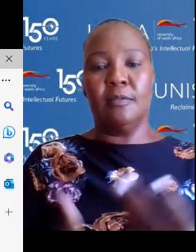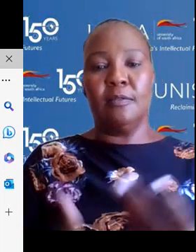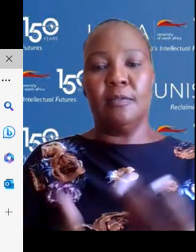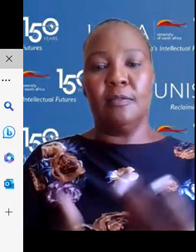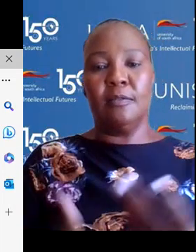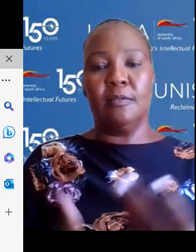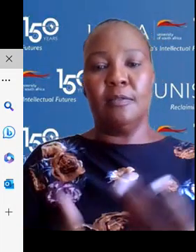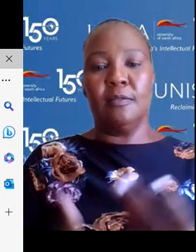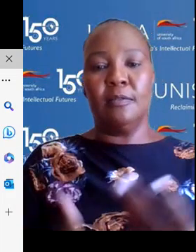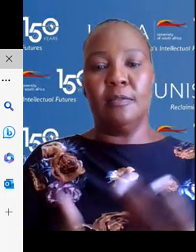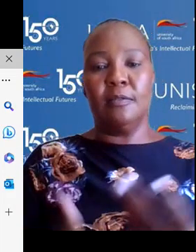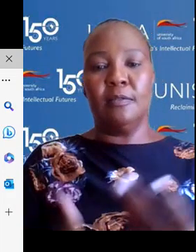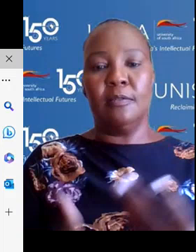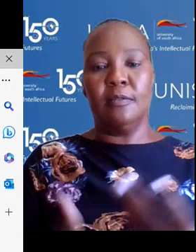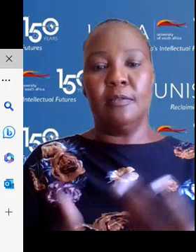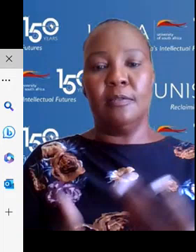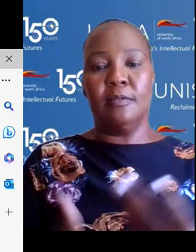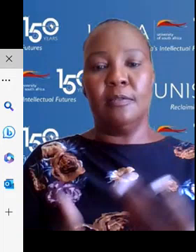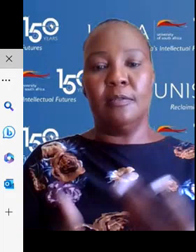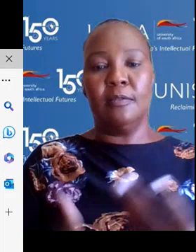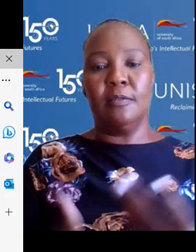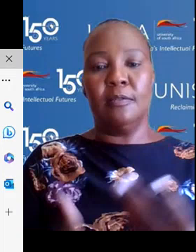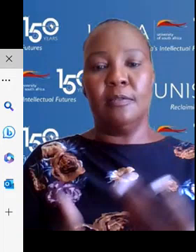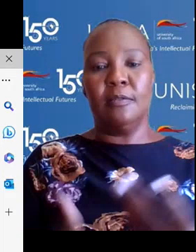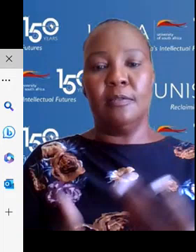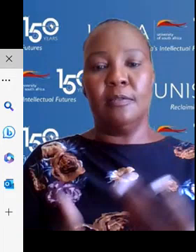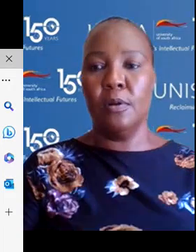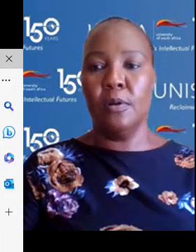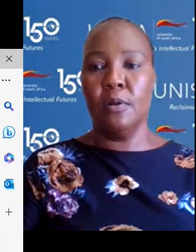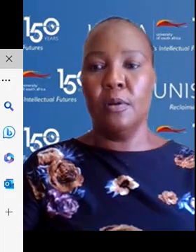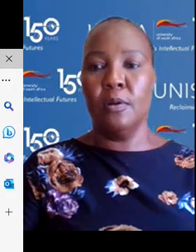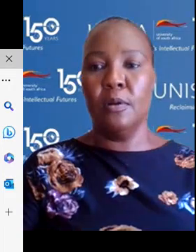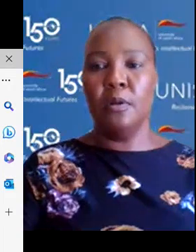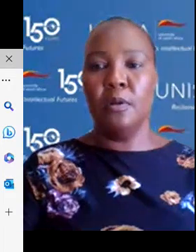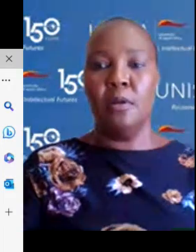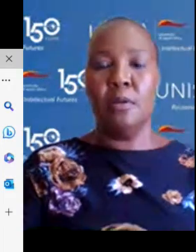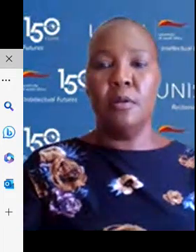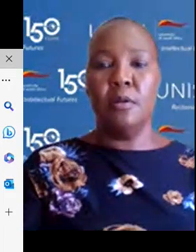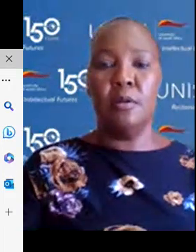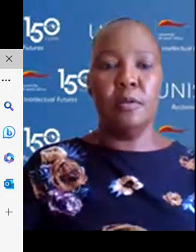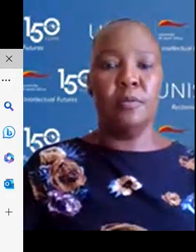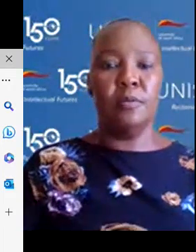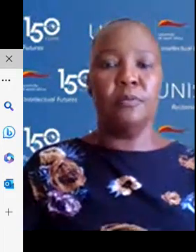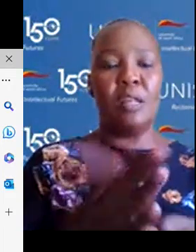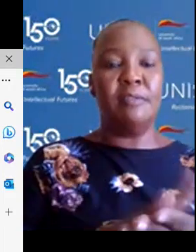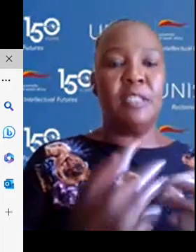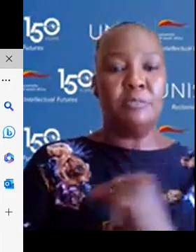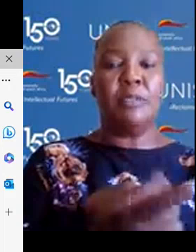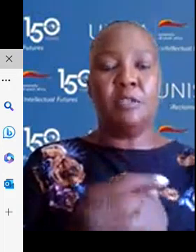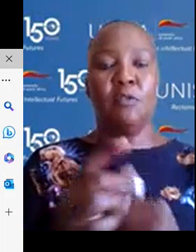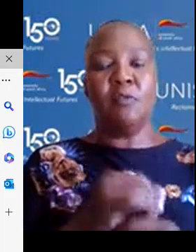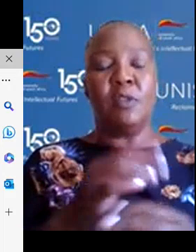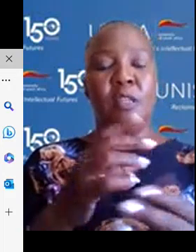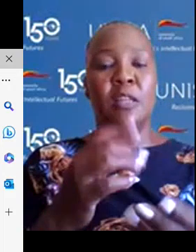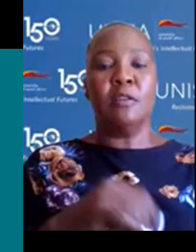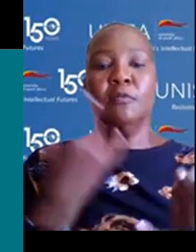through this content, that you also have this page open of the course so that you can keep up with what is happening